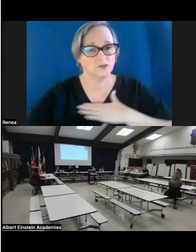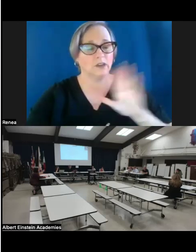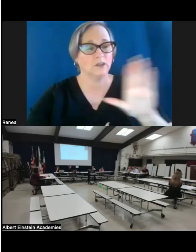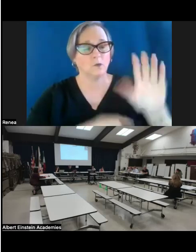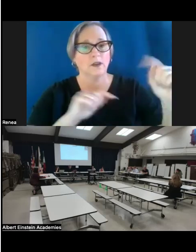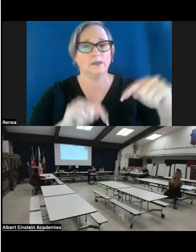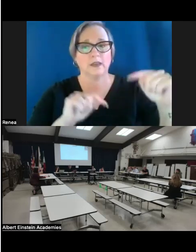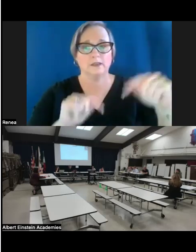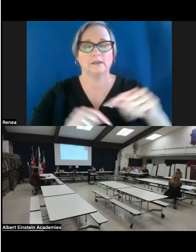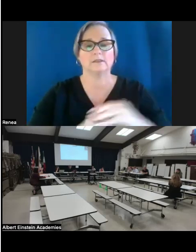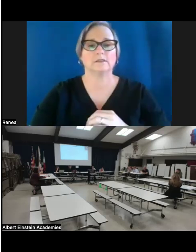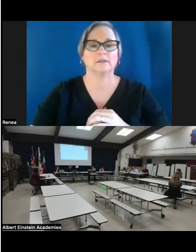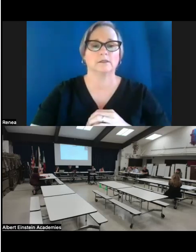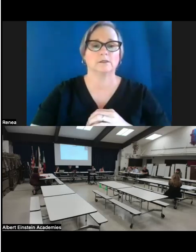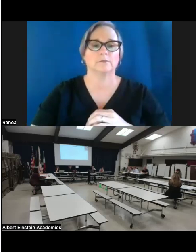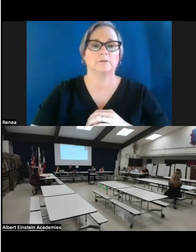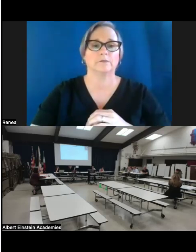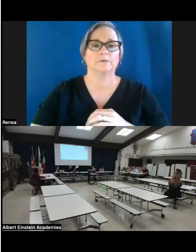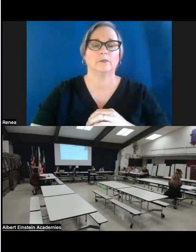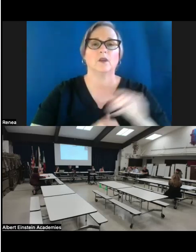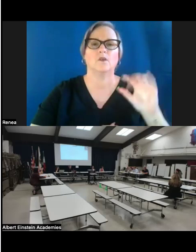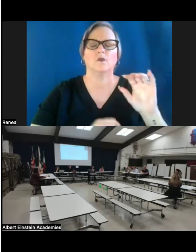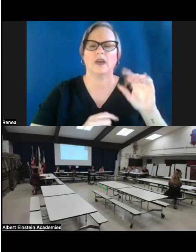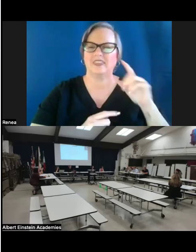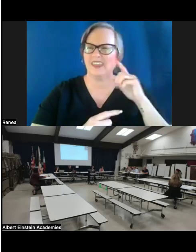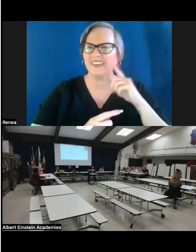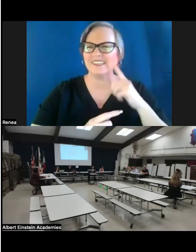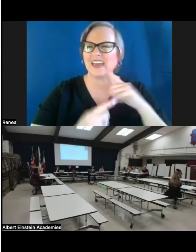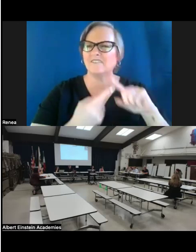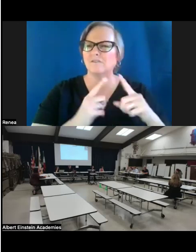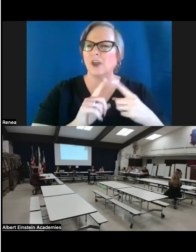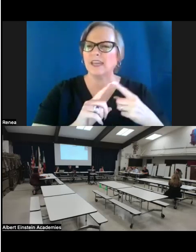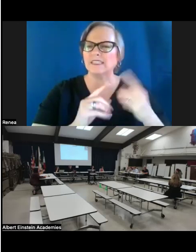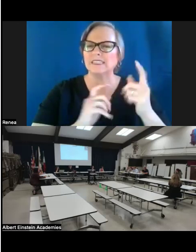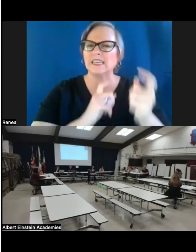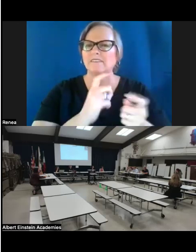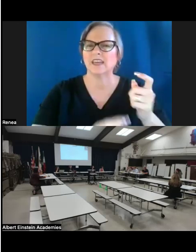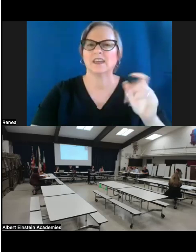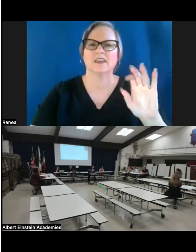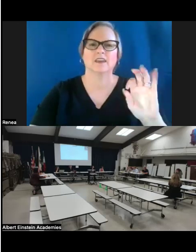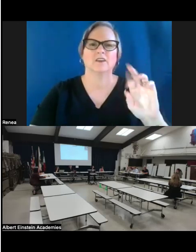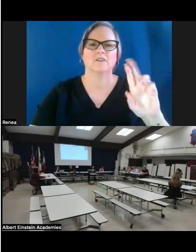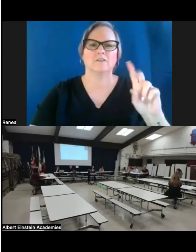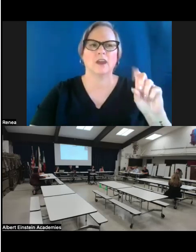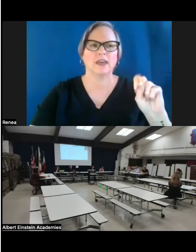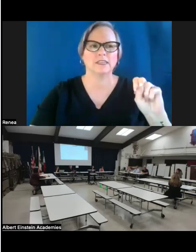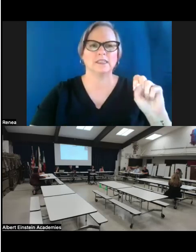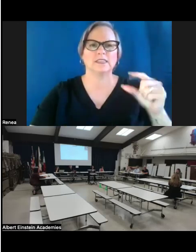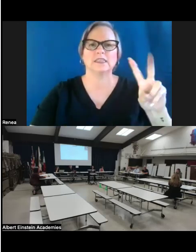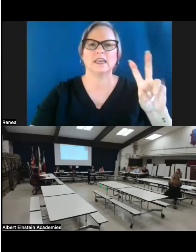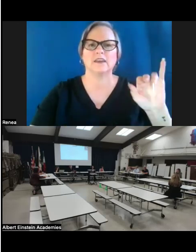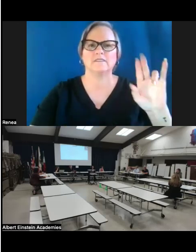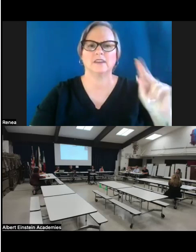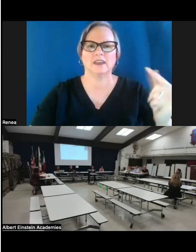add, the Friendsgiving is from the Friends of AEA, which is our PTO. Oh, thank you. In case we have different audiences. Yeah, thank you. I always